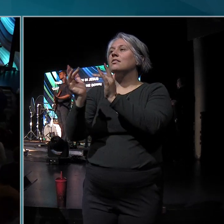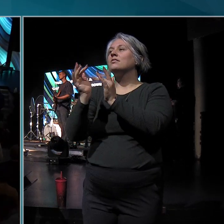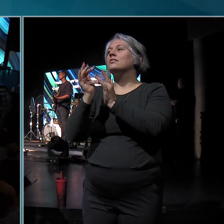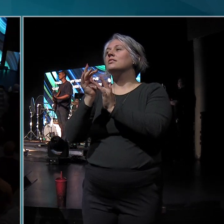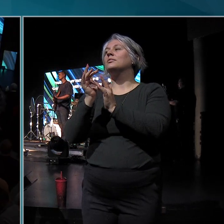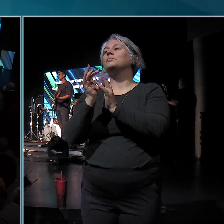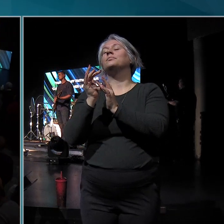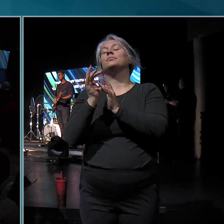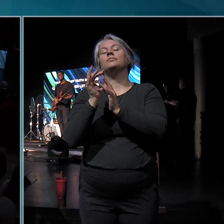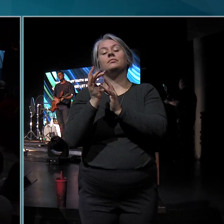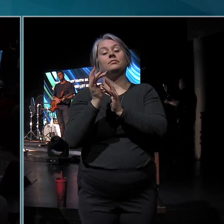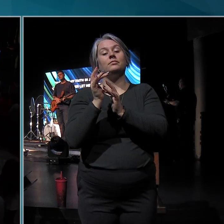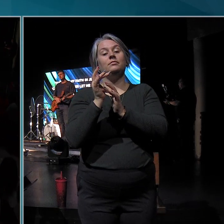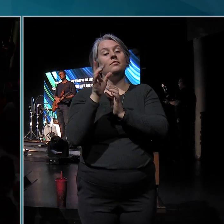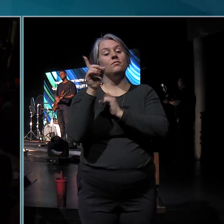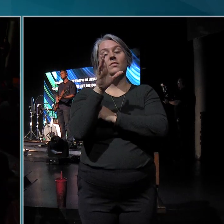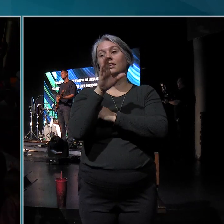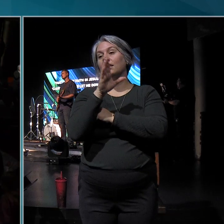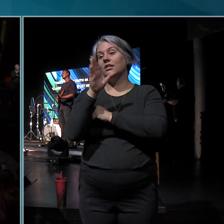Jesus.